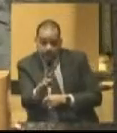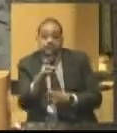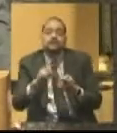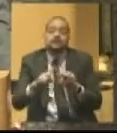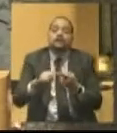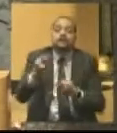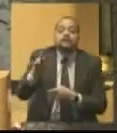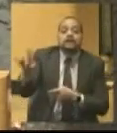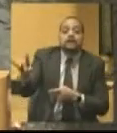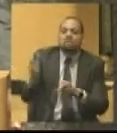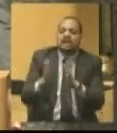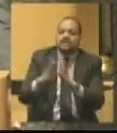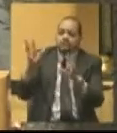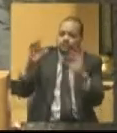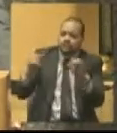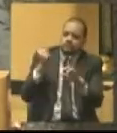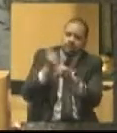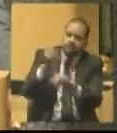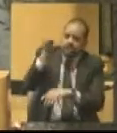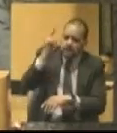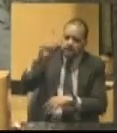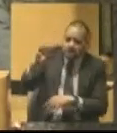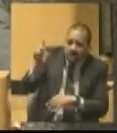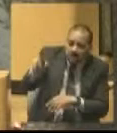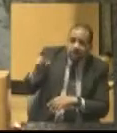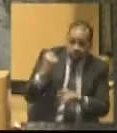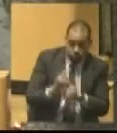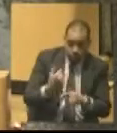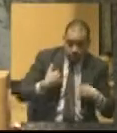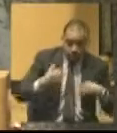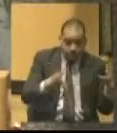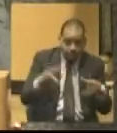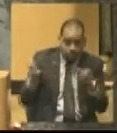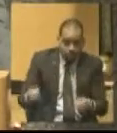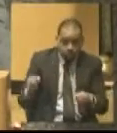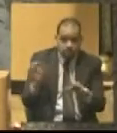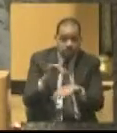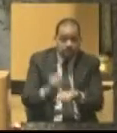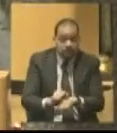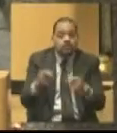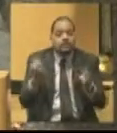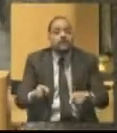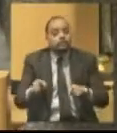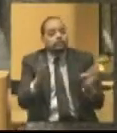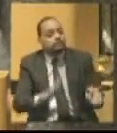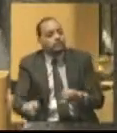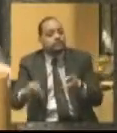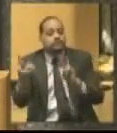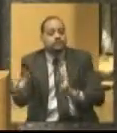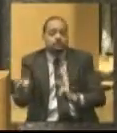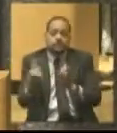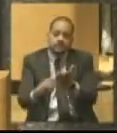done was the right thing. The cabinet met to discuss Butler's request 2 days later, on May 30th, and when the meeting was over, the